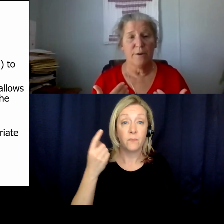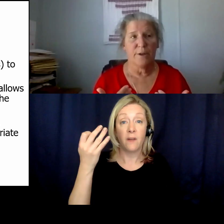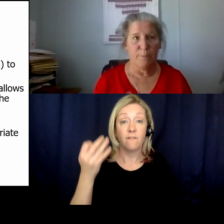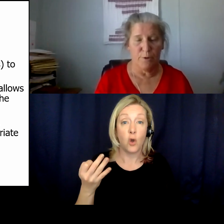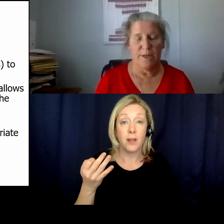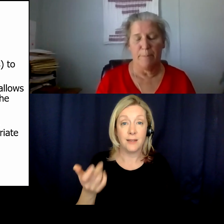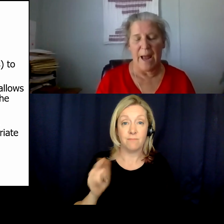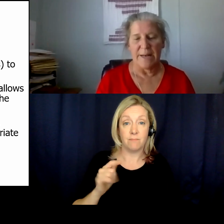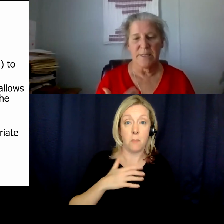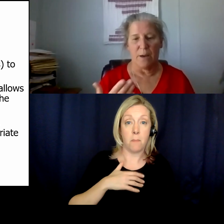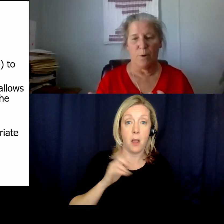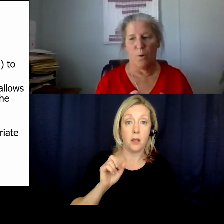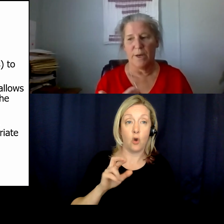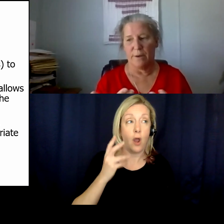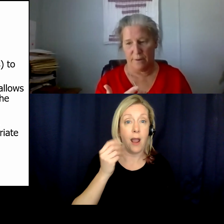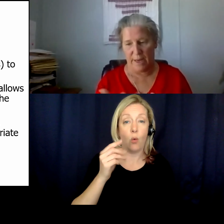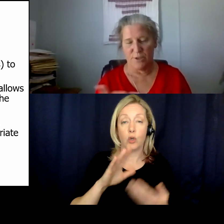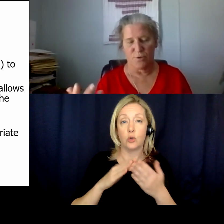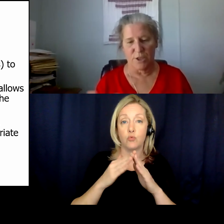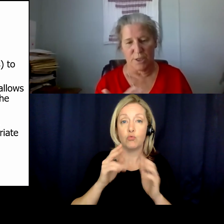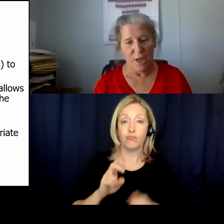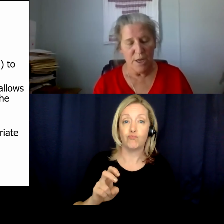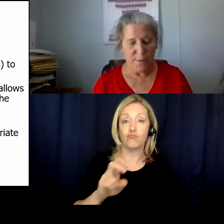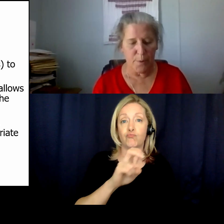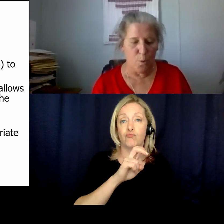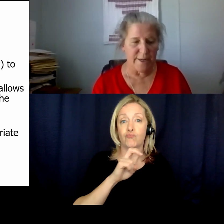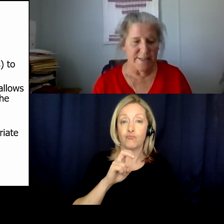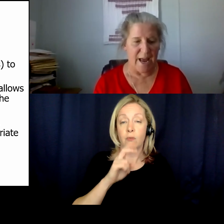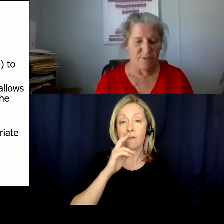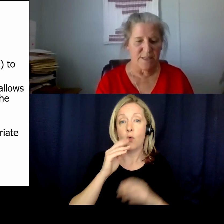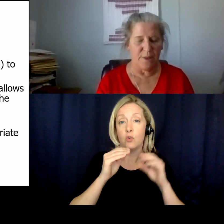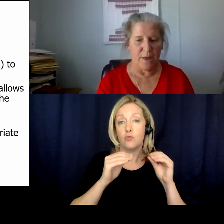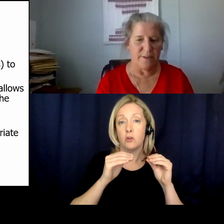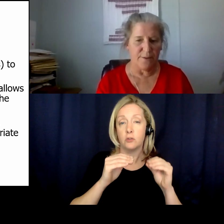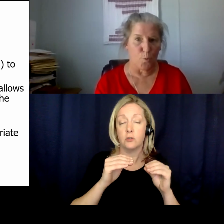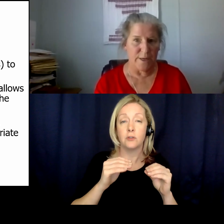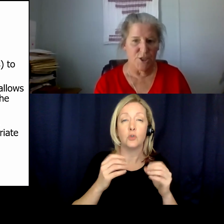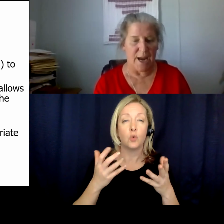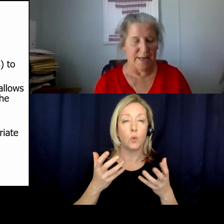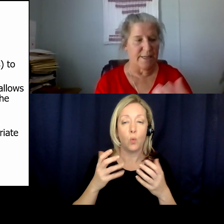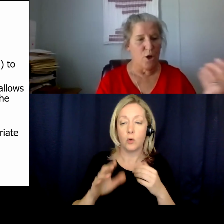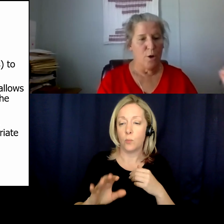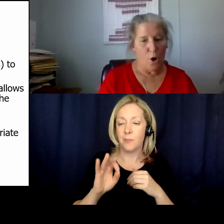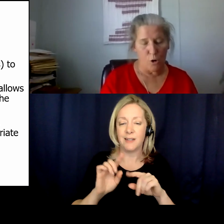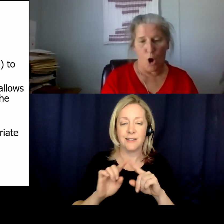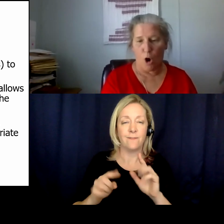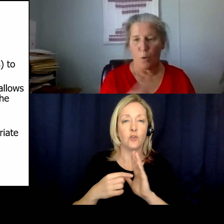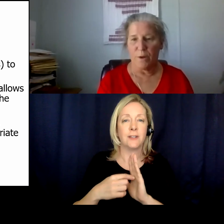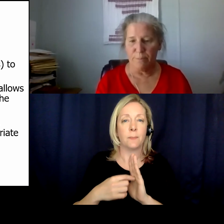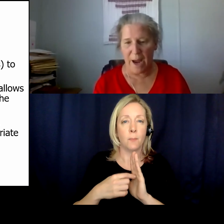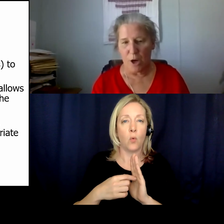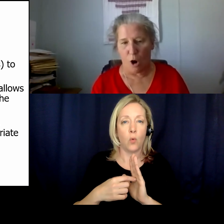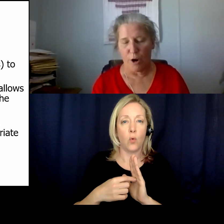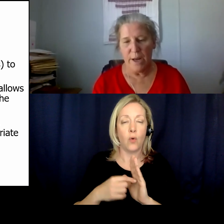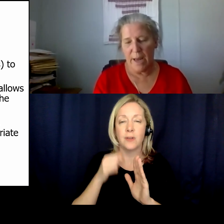car, community-based, and we wanted instruction. So we wanted to have something that differentiated her car